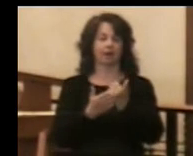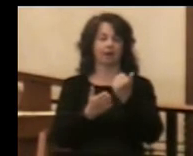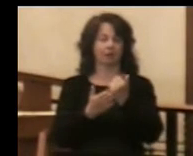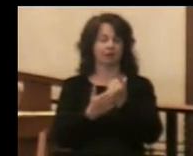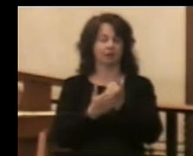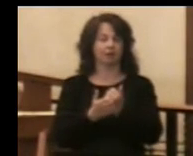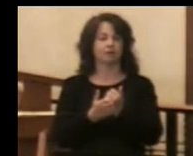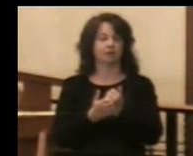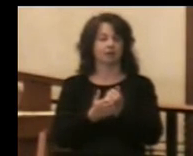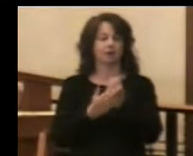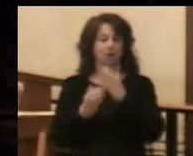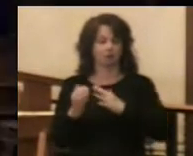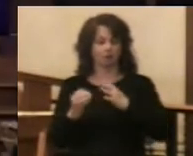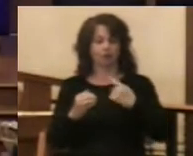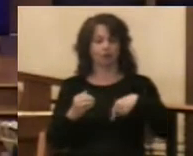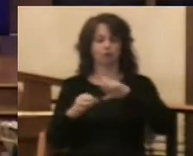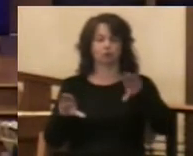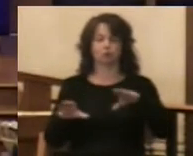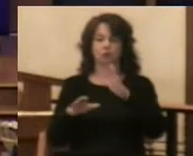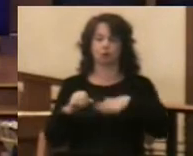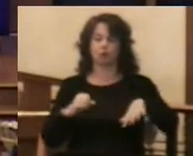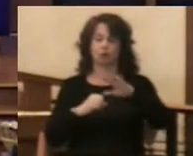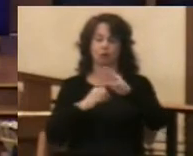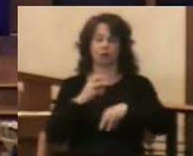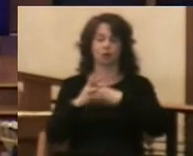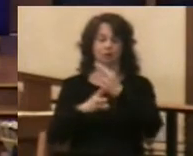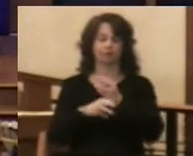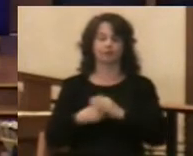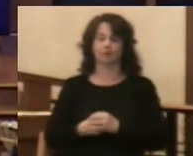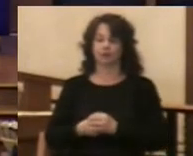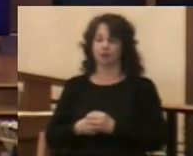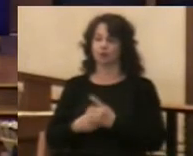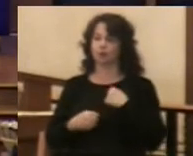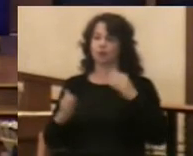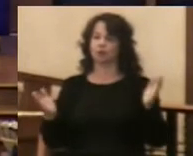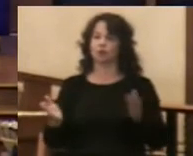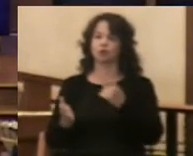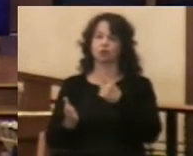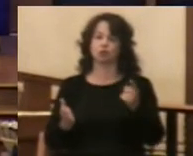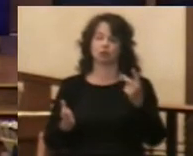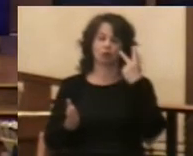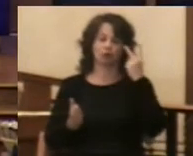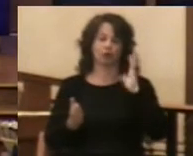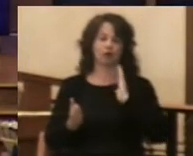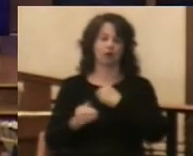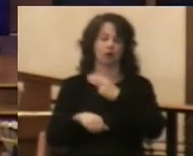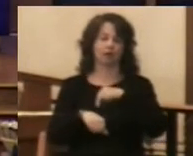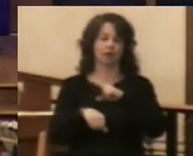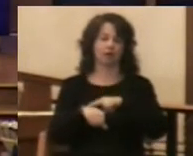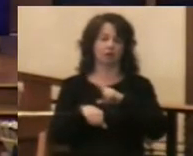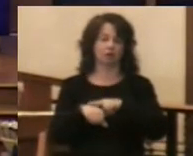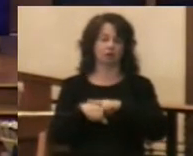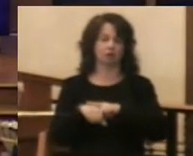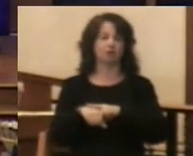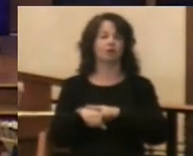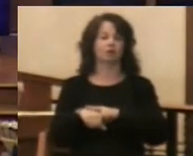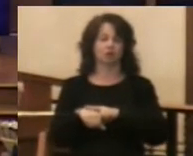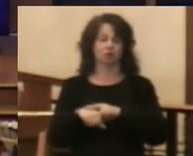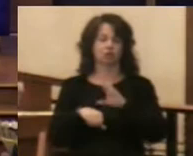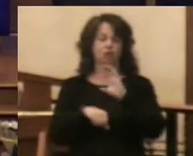levy taxes against the churches. And you're certainly encouraged to look at our national church body website,